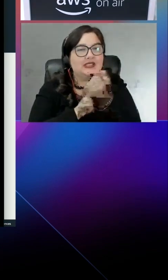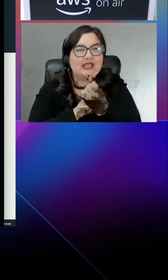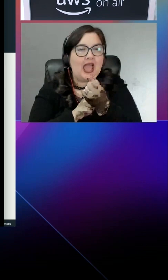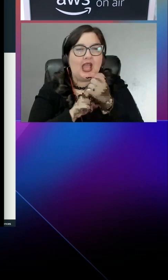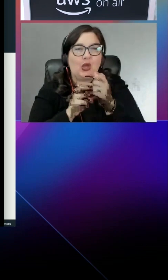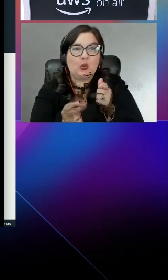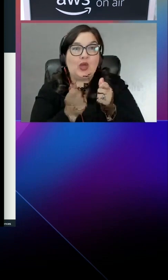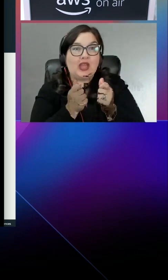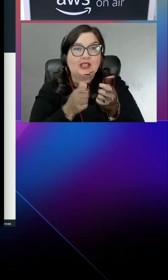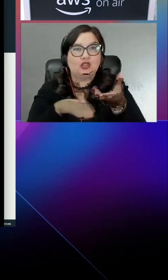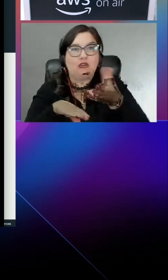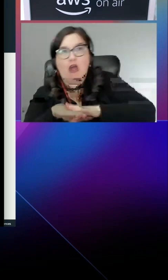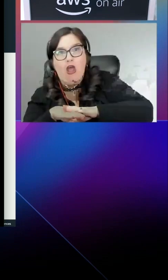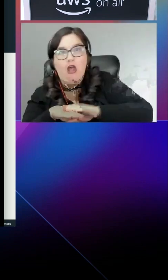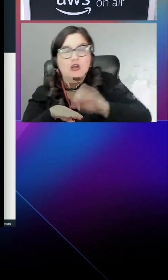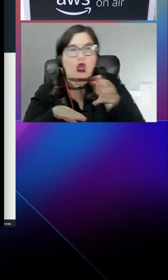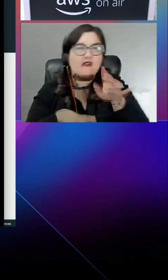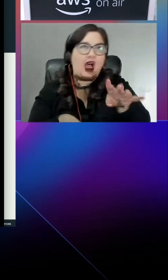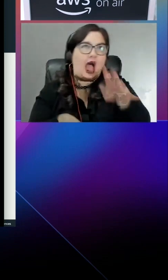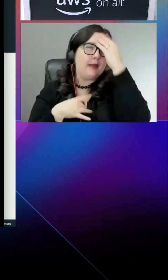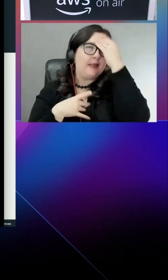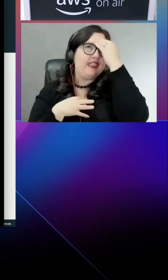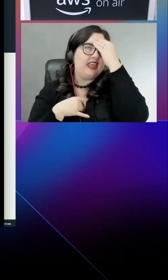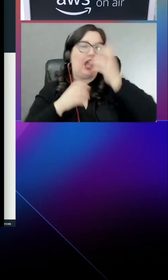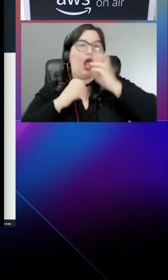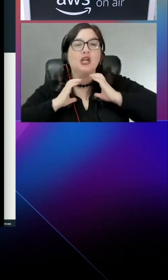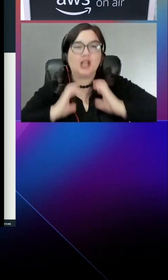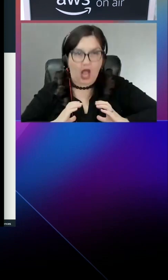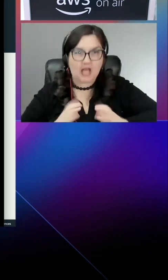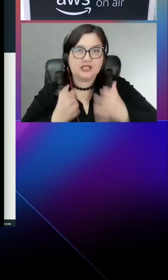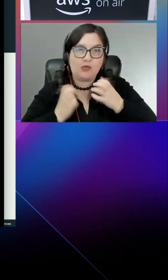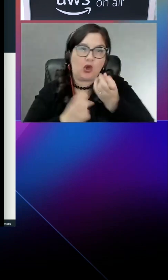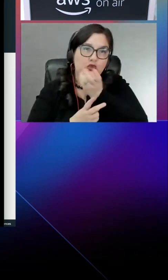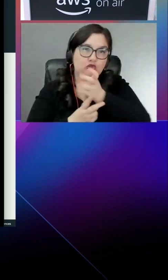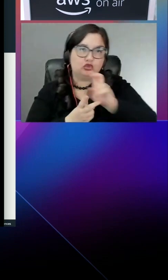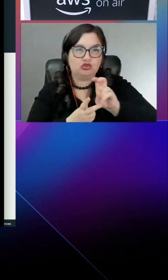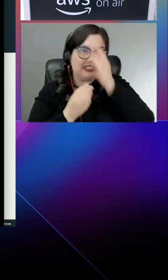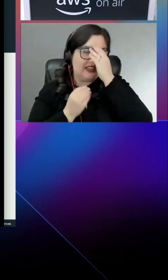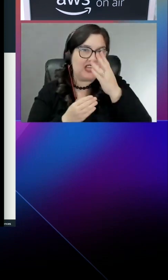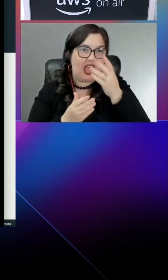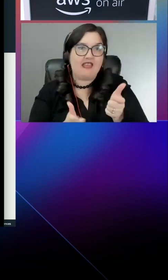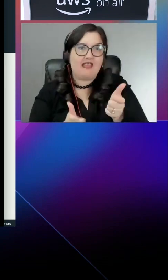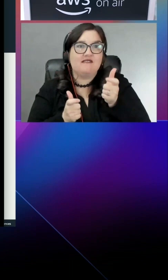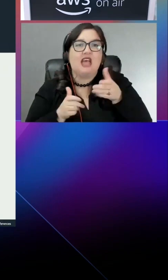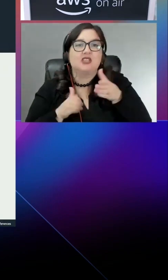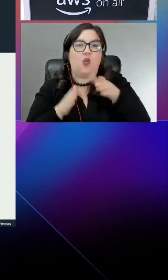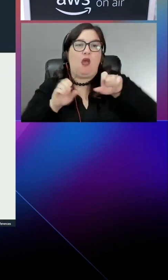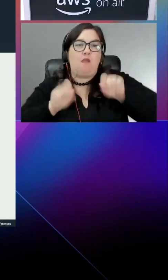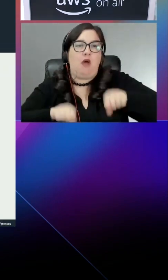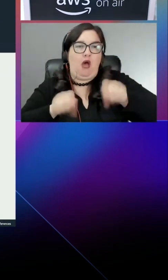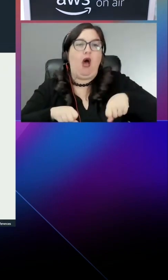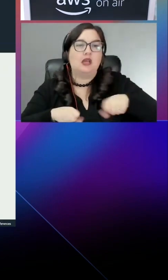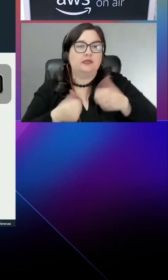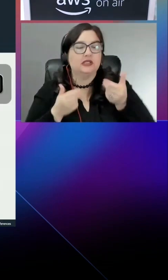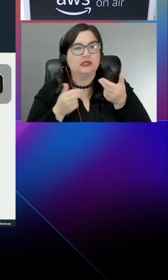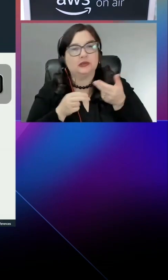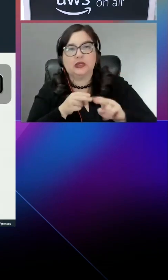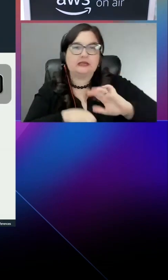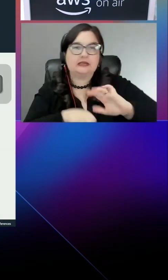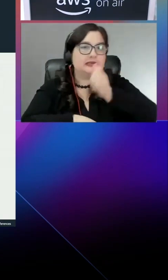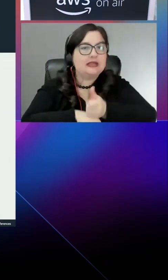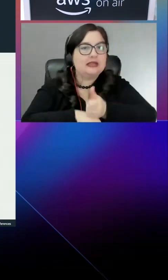So I'm thinking in my head, you have a customer and you want to transfer data the fastest way possible. You can quickly set up a site link to you or your partner